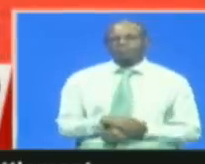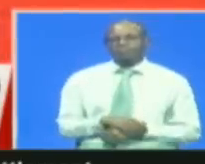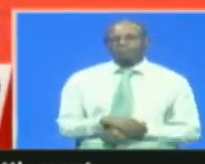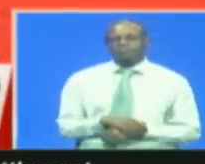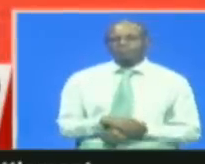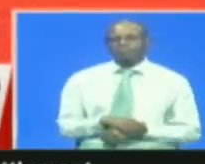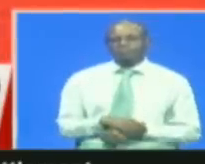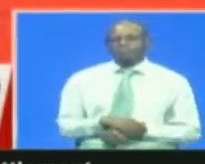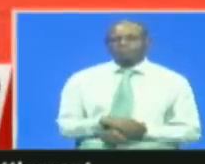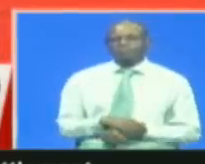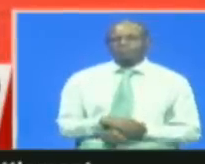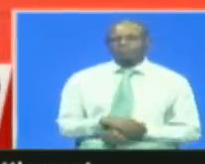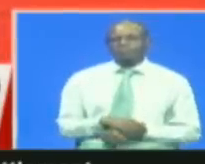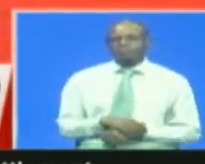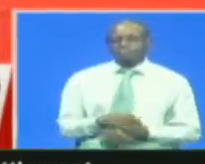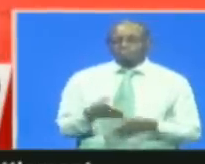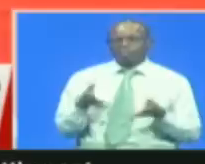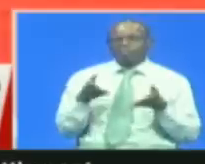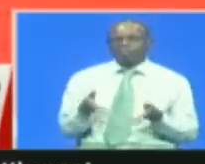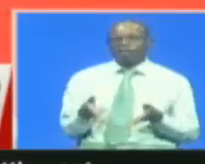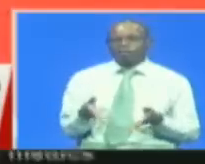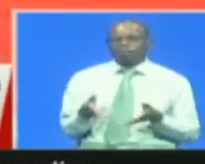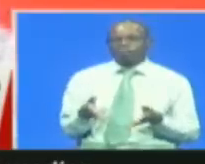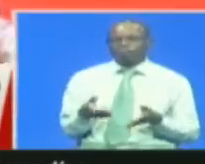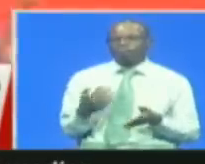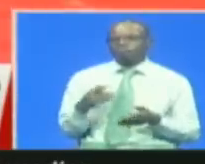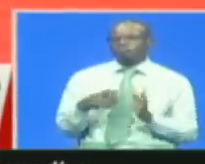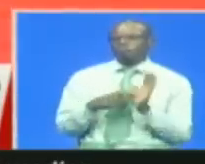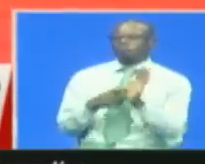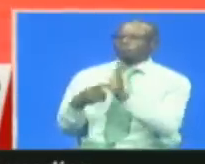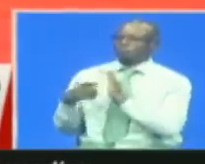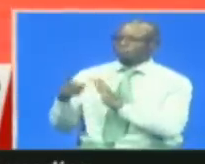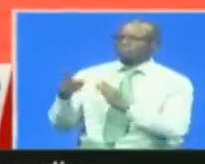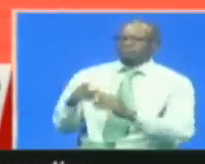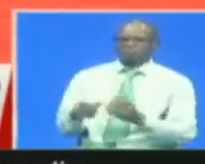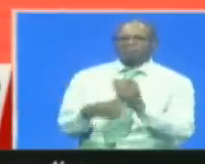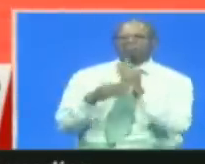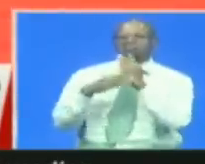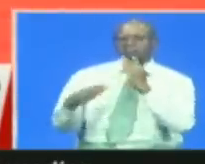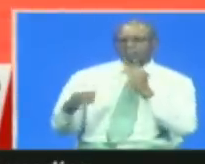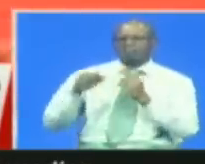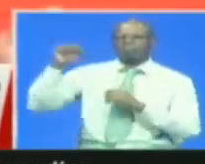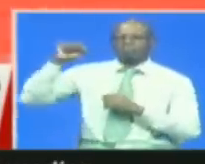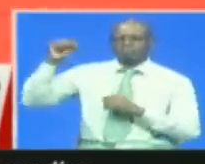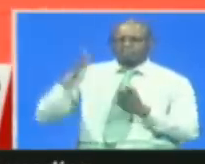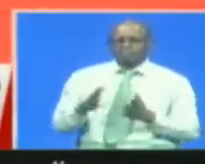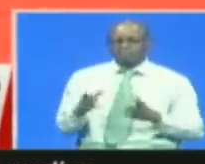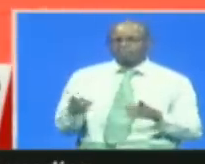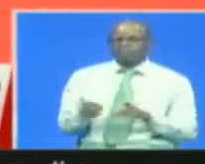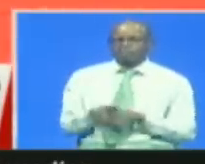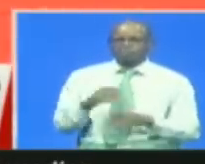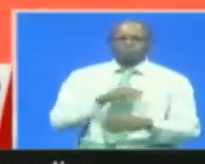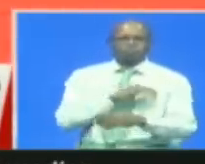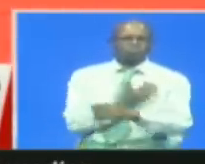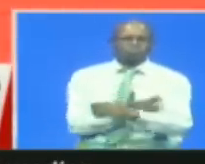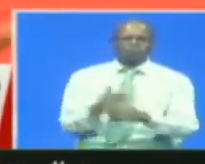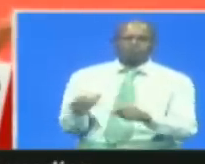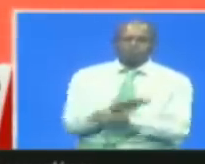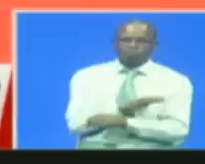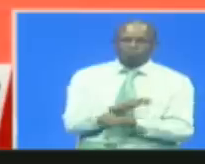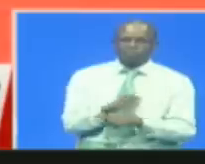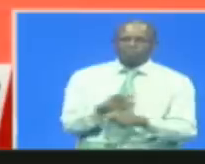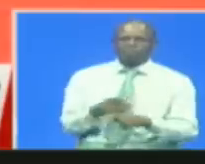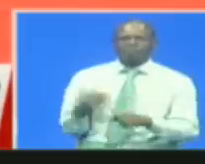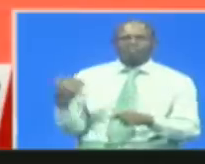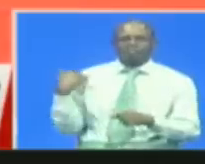Kutishana hapa ili sasa wewe unataka kuonyesha umahiri wako wa kisiasa ama ubabe wako kwa